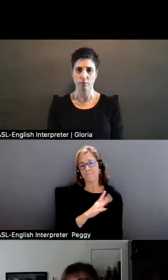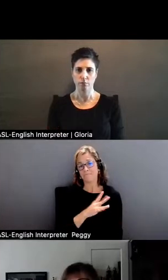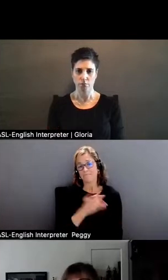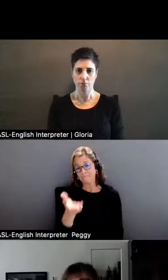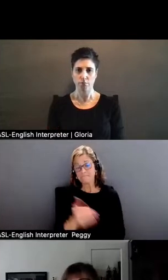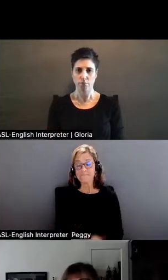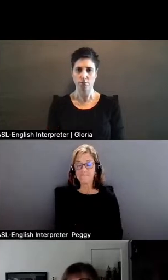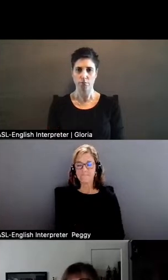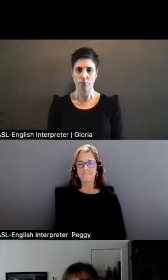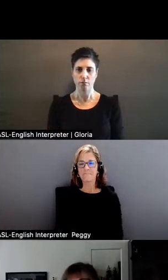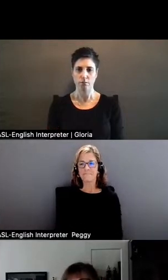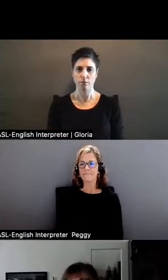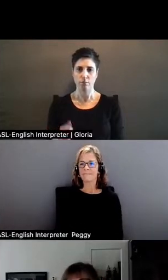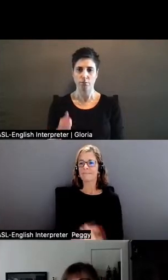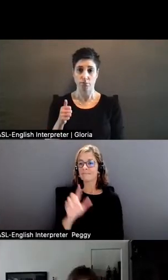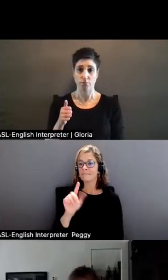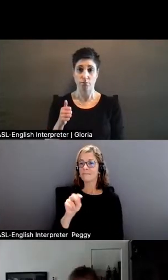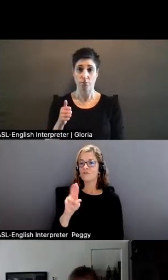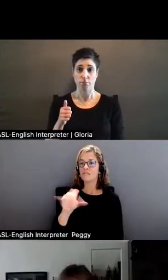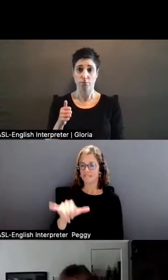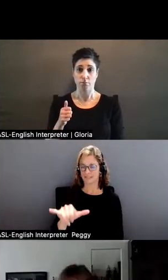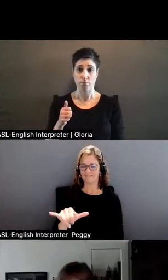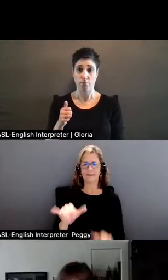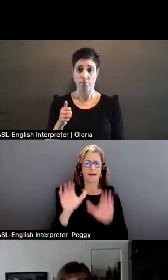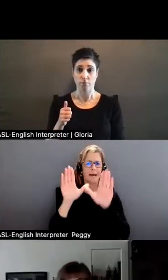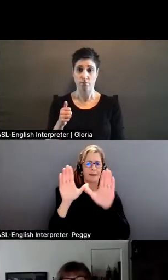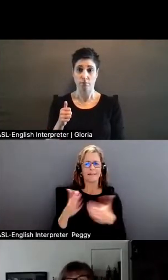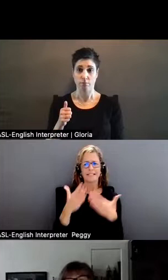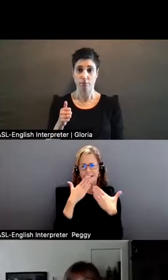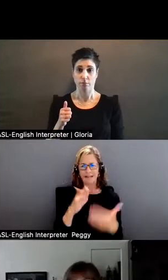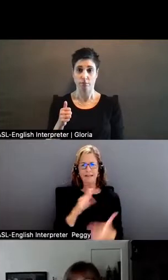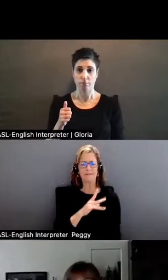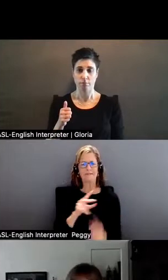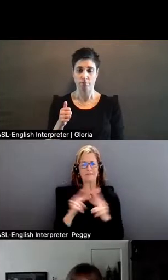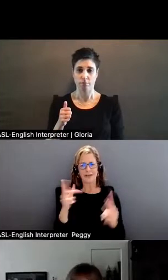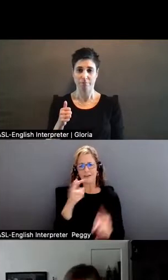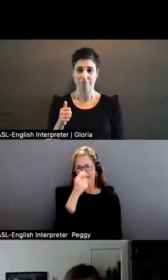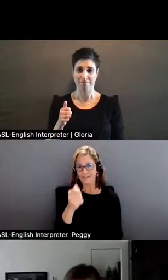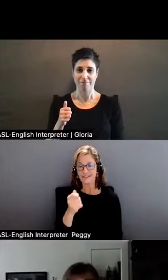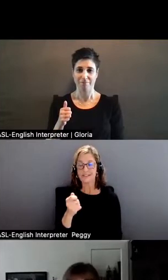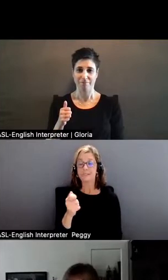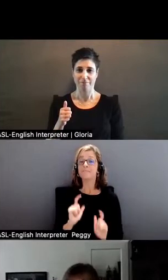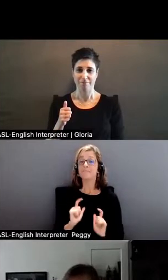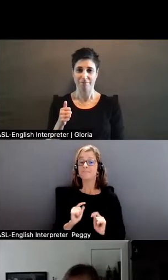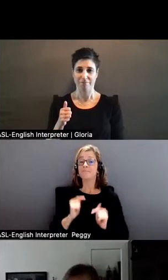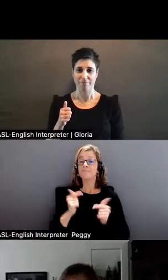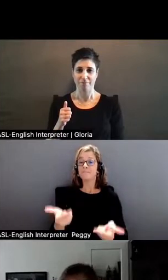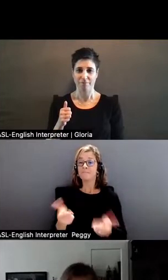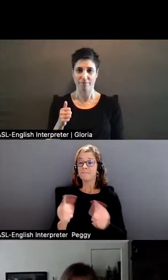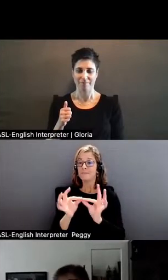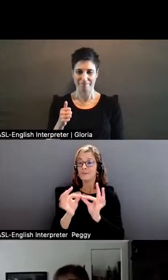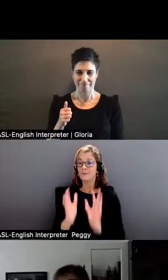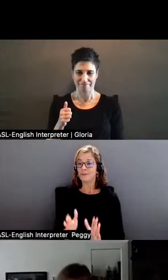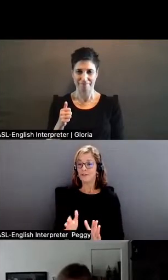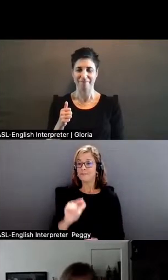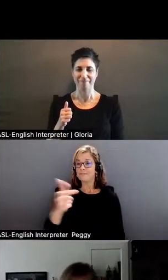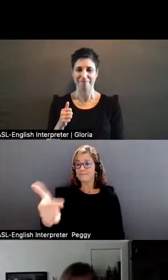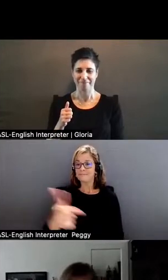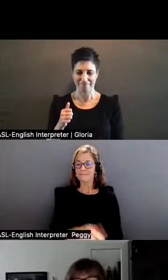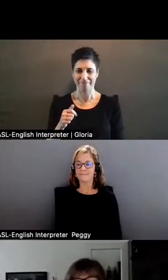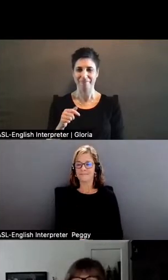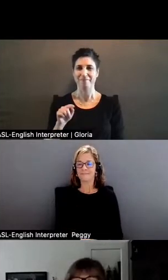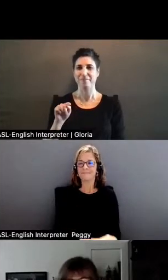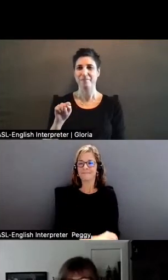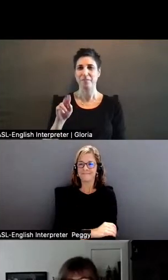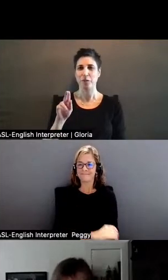That's amazing, Summer. Thanks so much for sharing that. It was very interesting, and I could feel myself getting quite stressed just